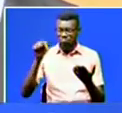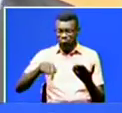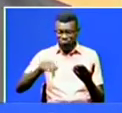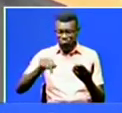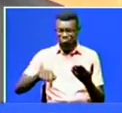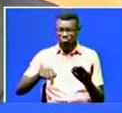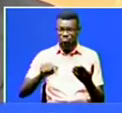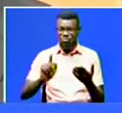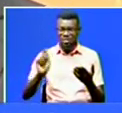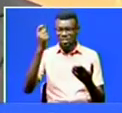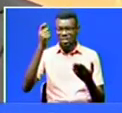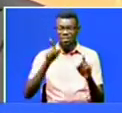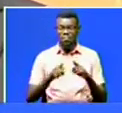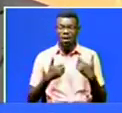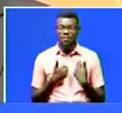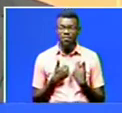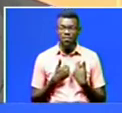also the existence of